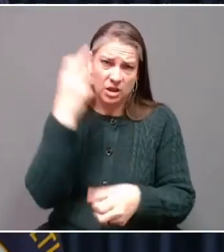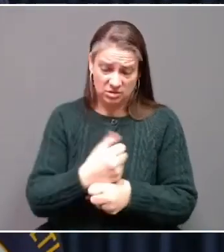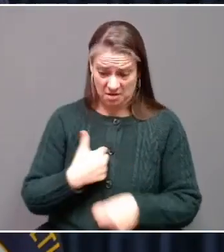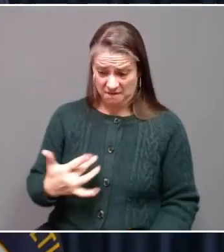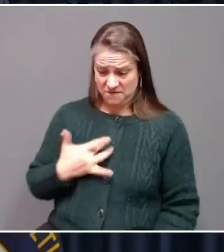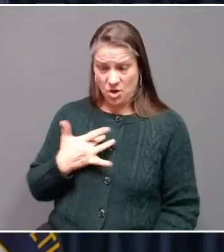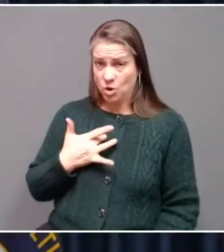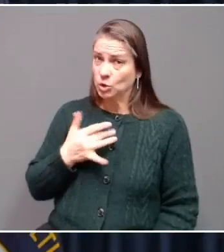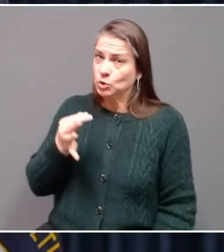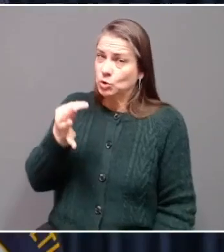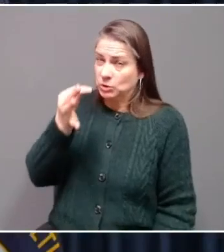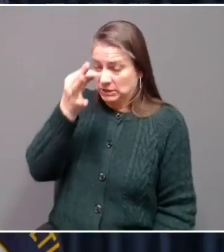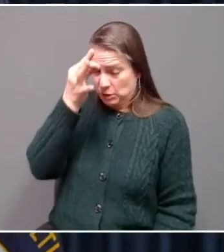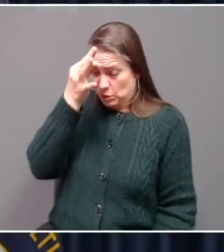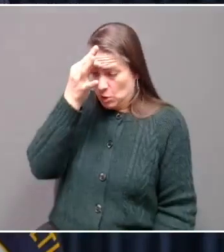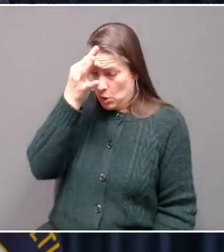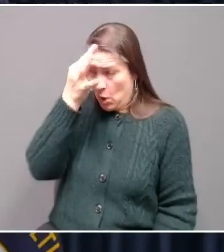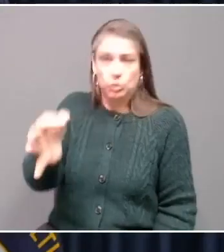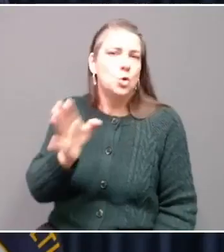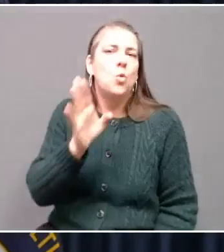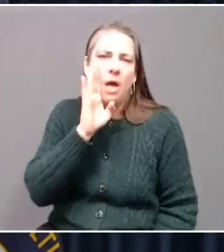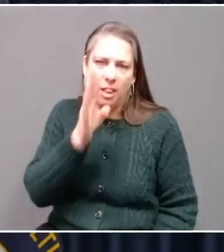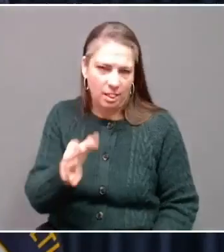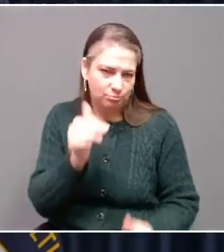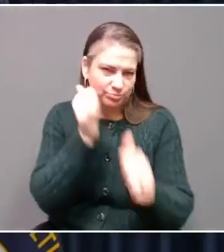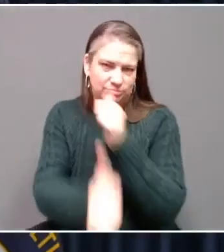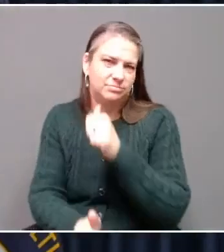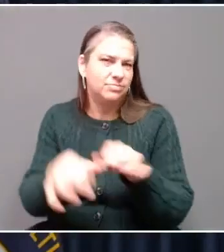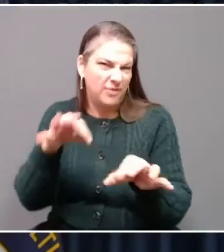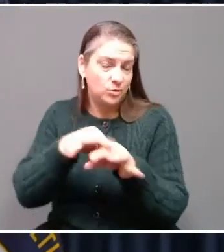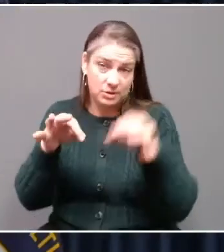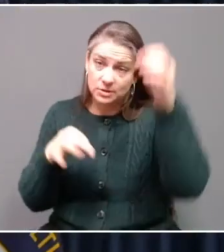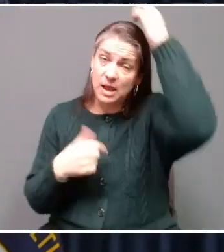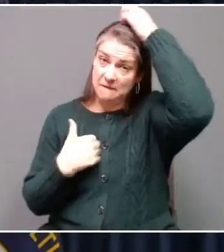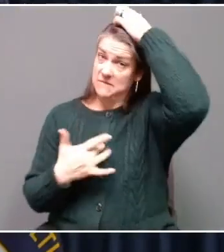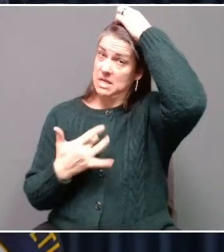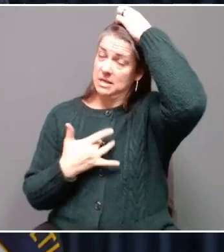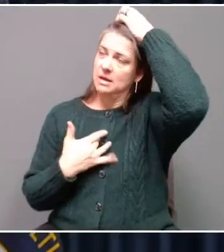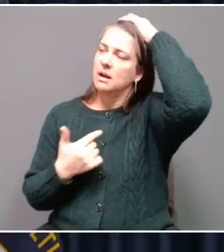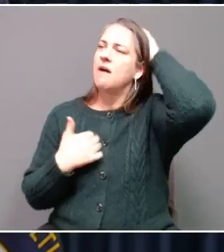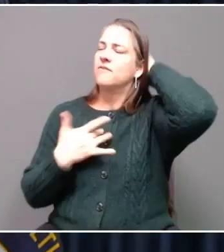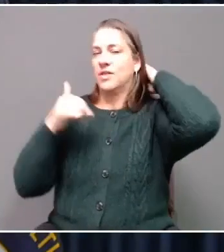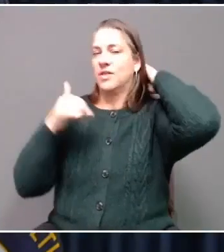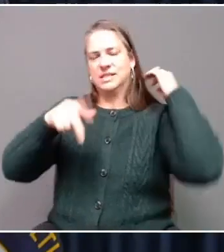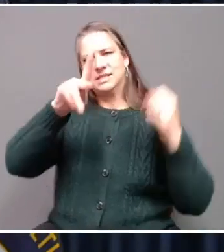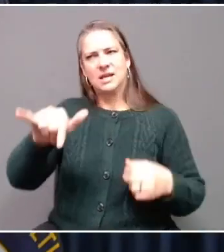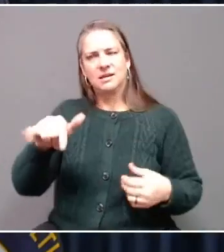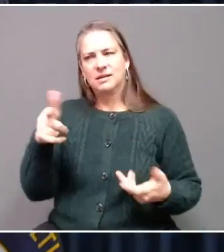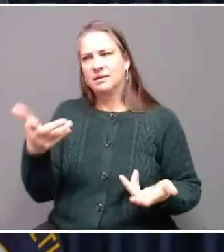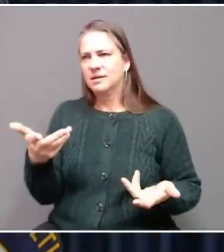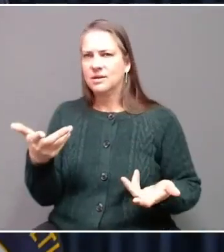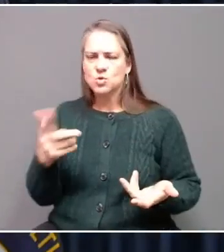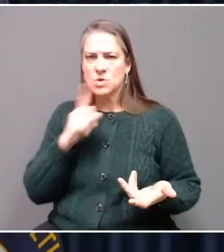close to having the votes that it needs. And I believe that this is something that Kentuckians overwhelmingly